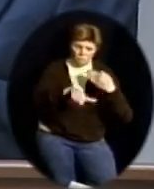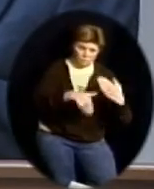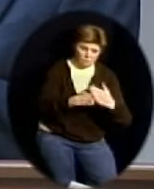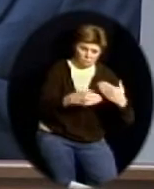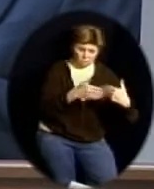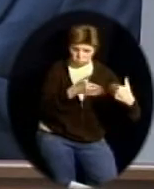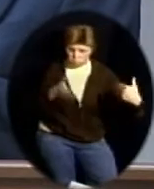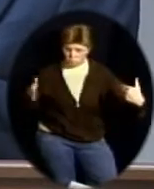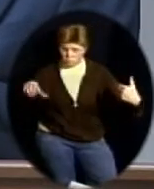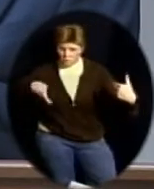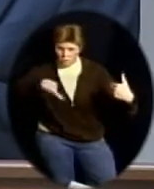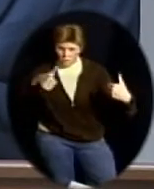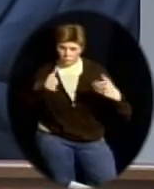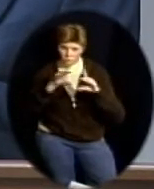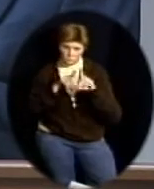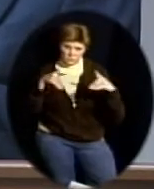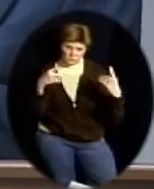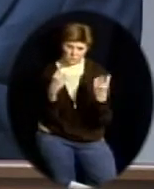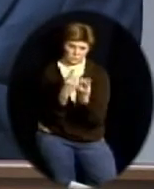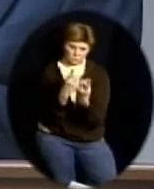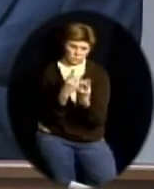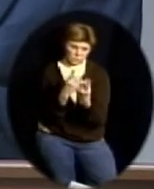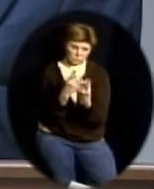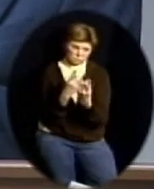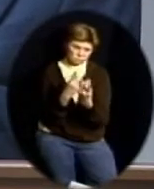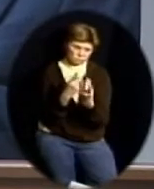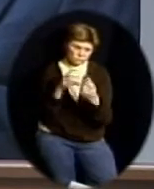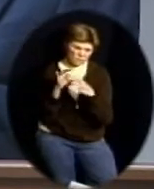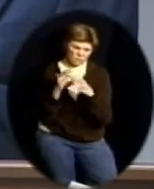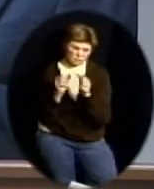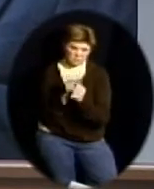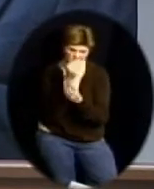and we'll try to get those cleaned up.